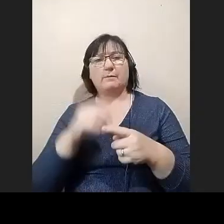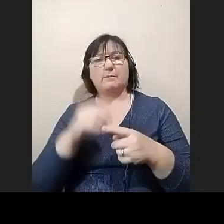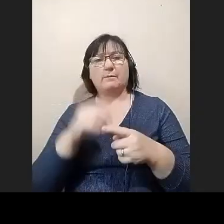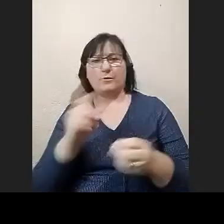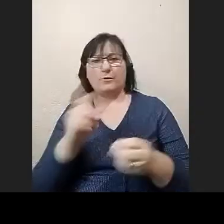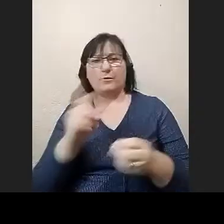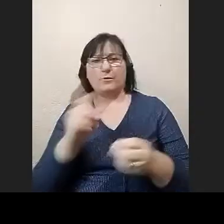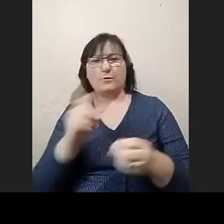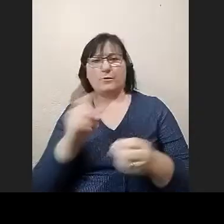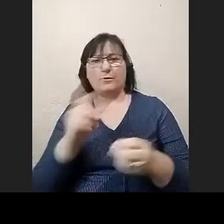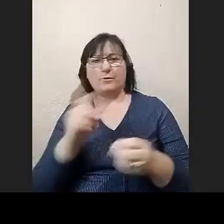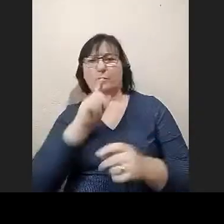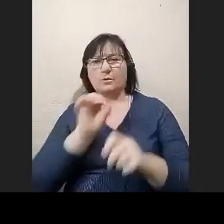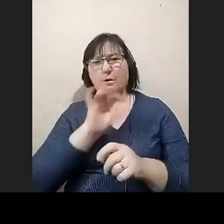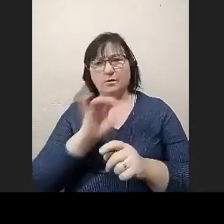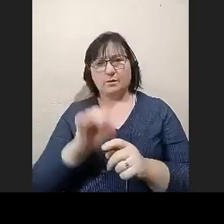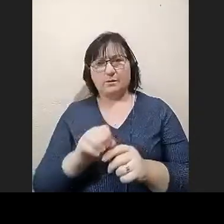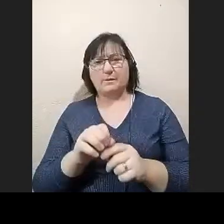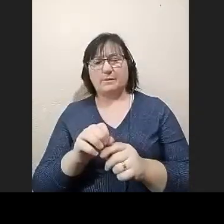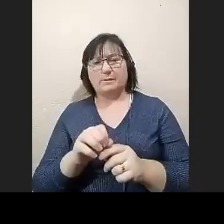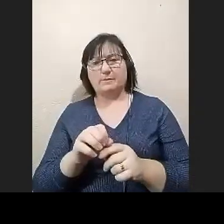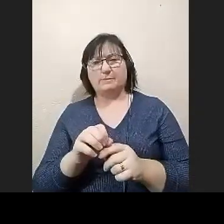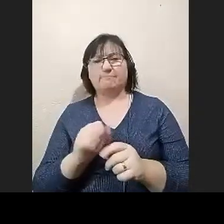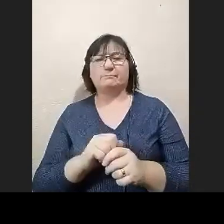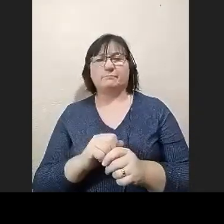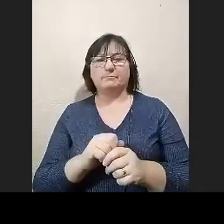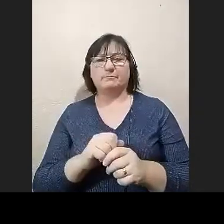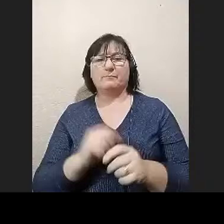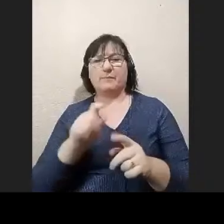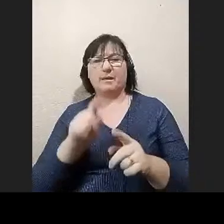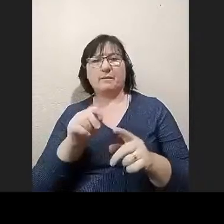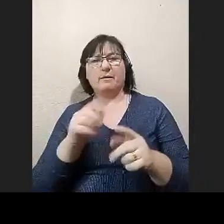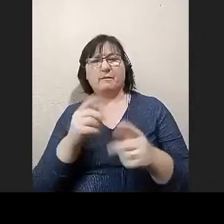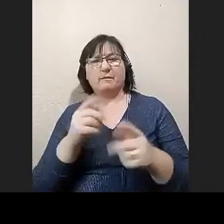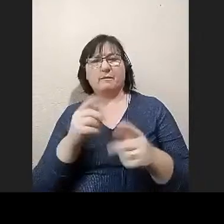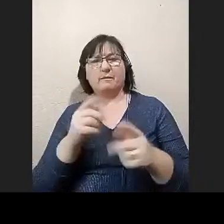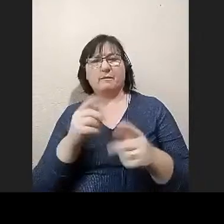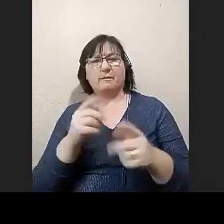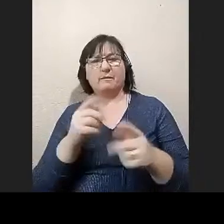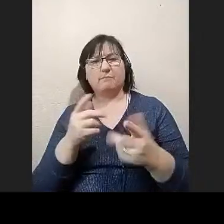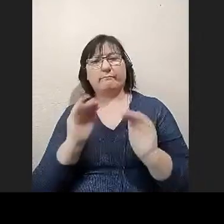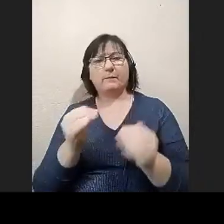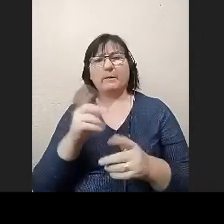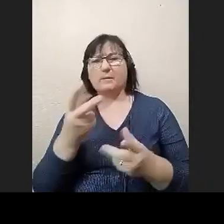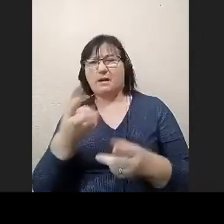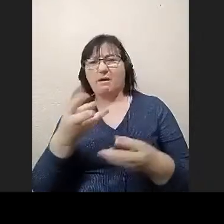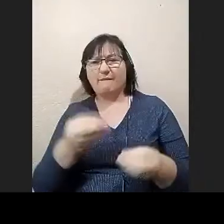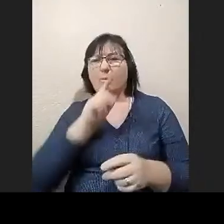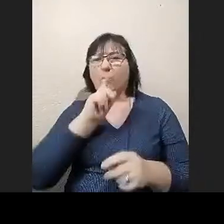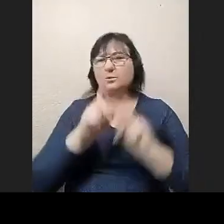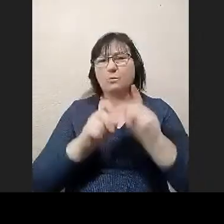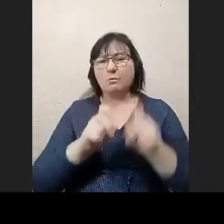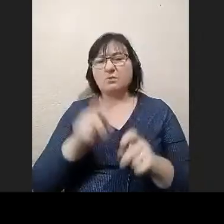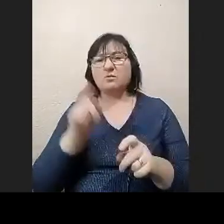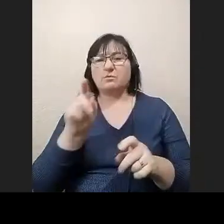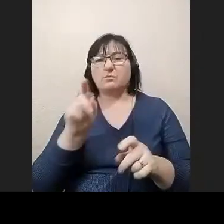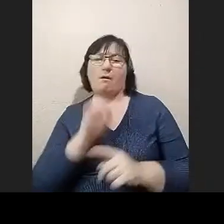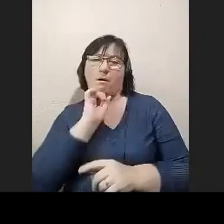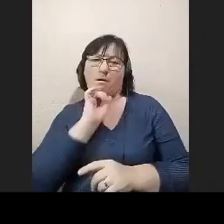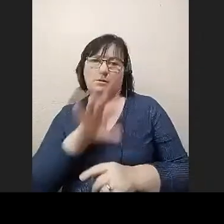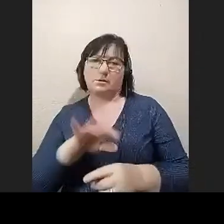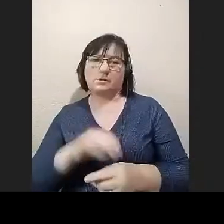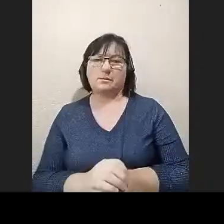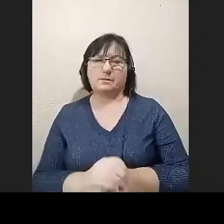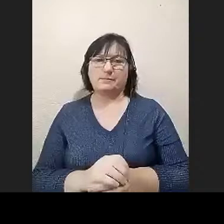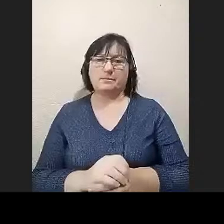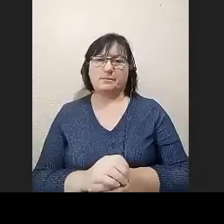members, and they will attempt to answer some of the questions that you have posed to us. The questions could either be posted directly onto